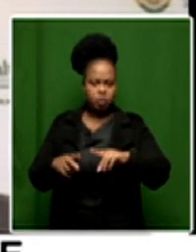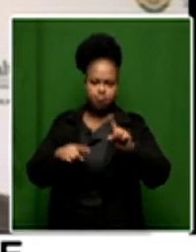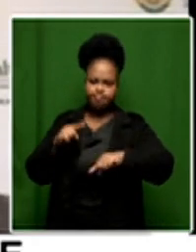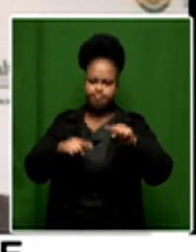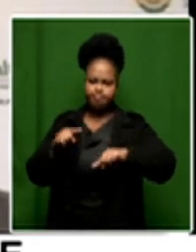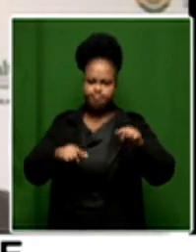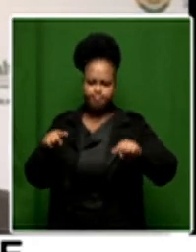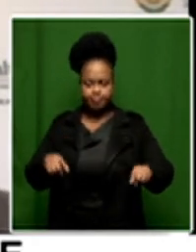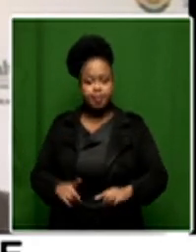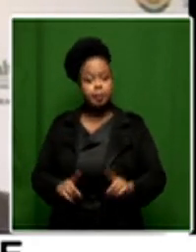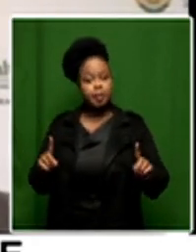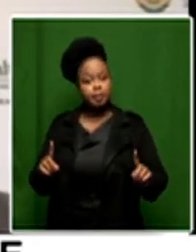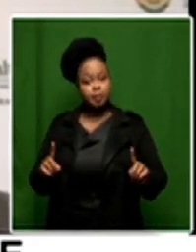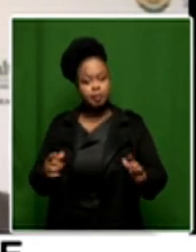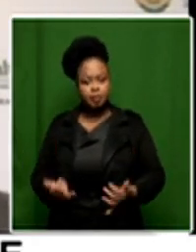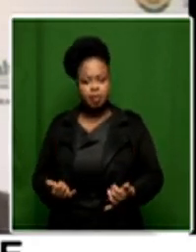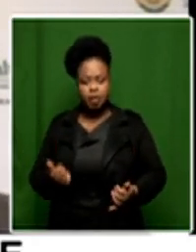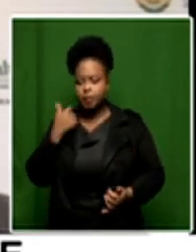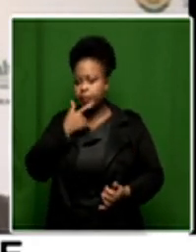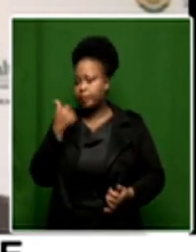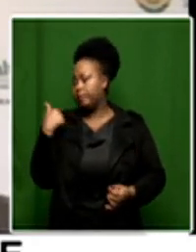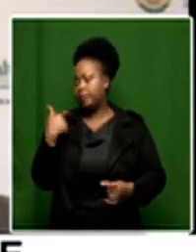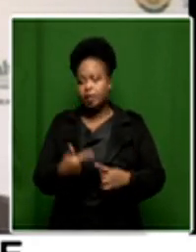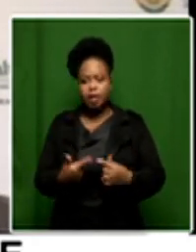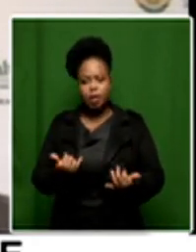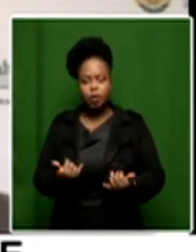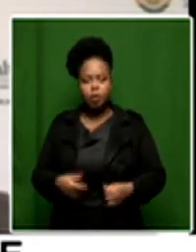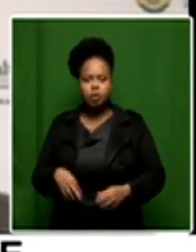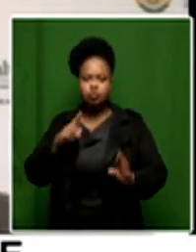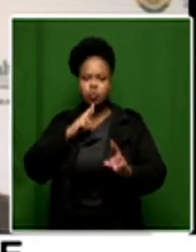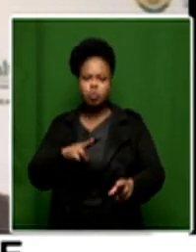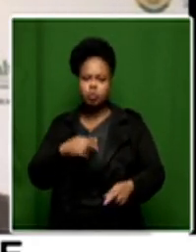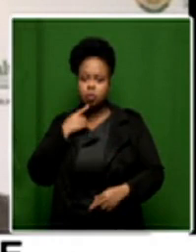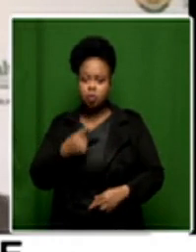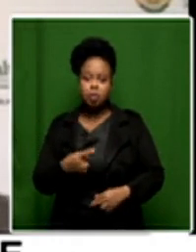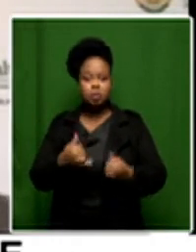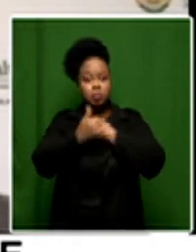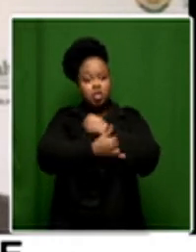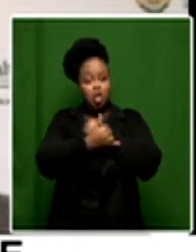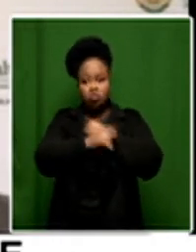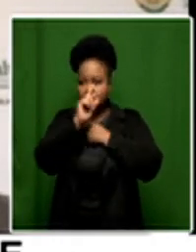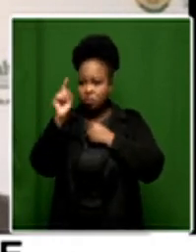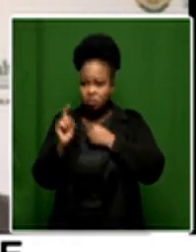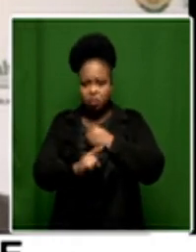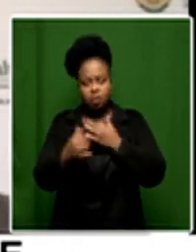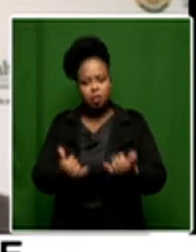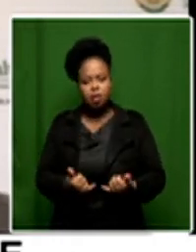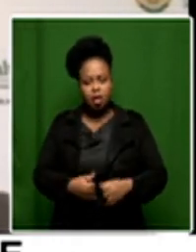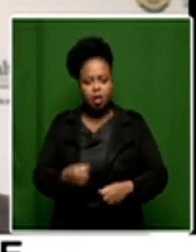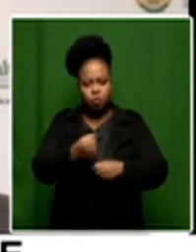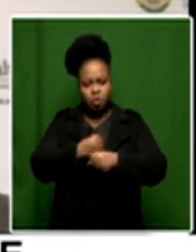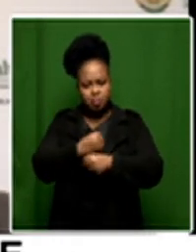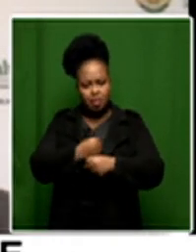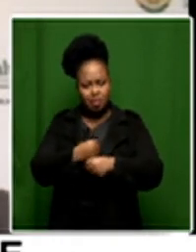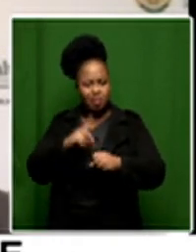But then, of late, we have reports that a number of countries are doing, clinical